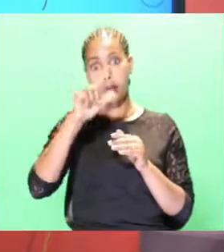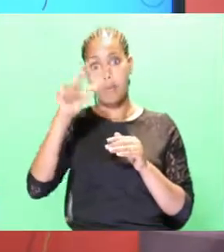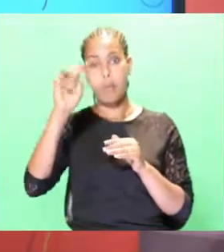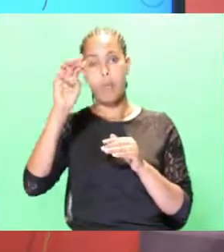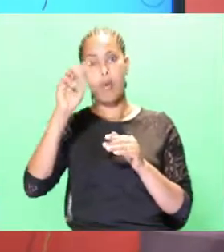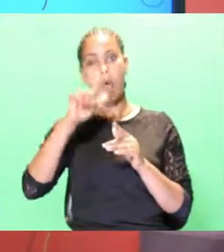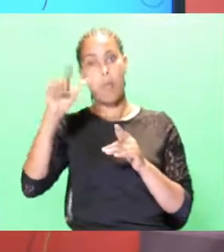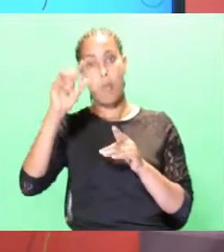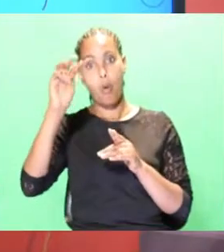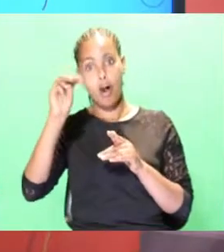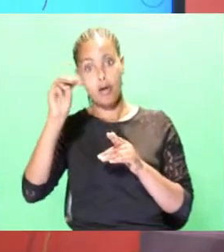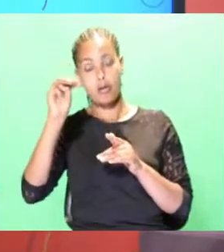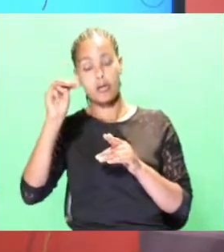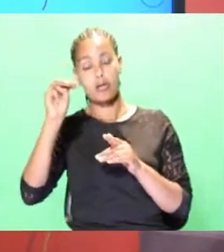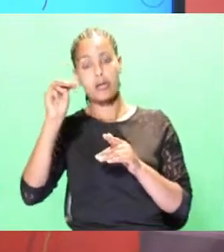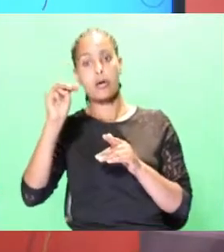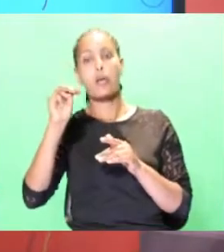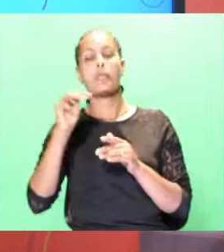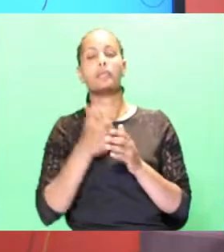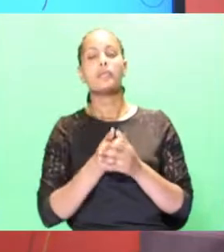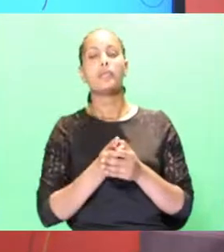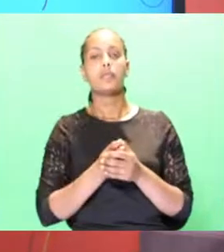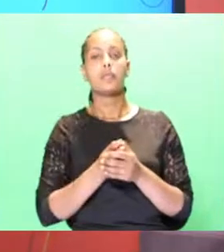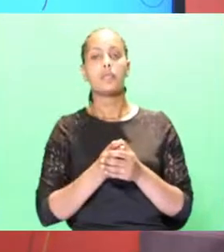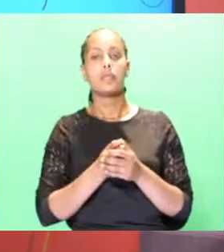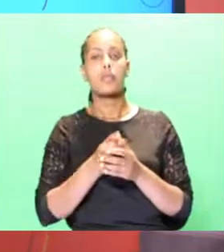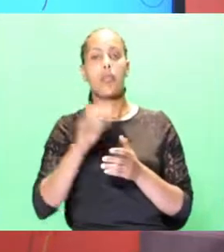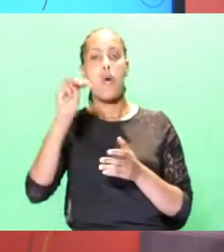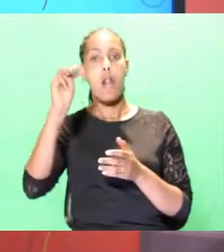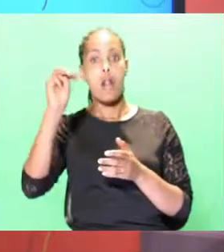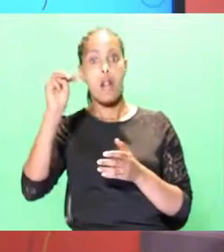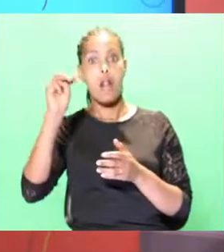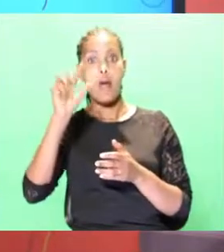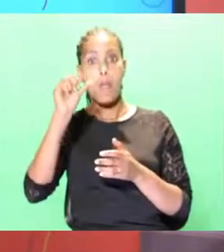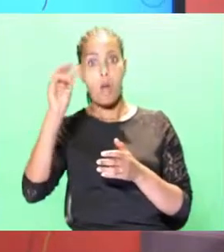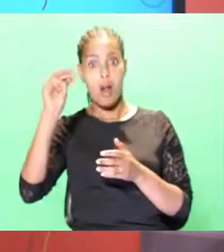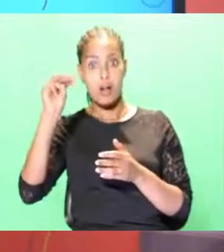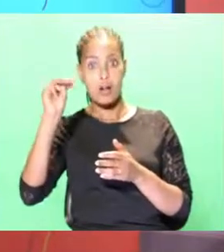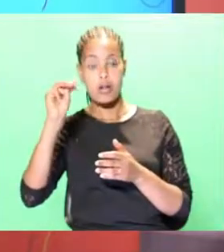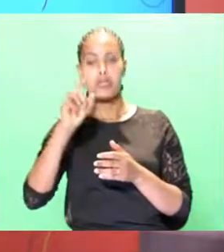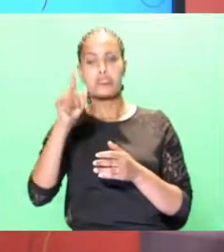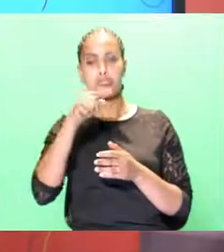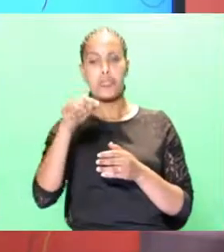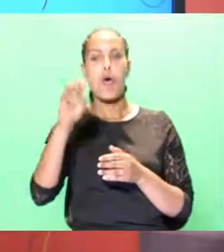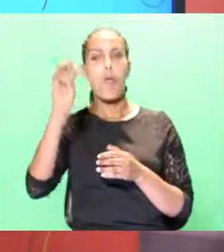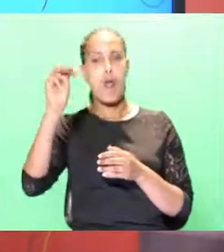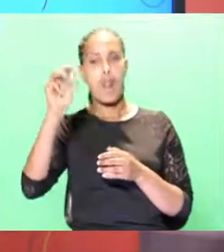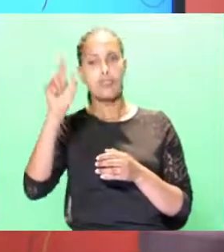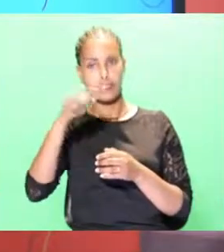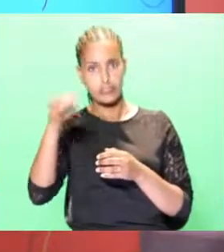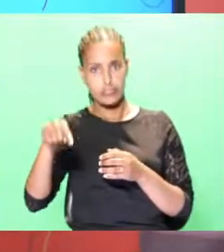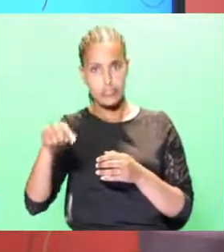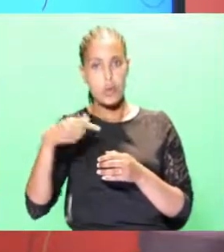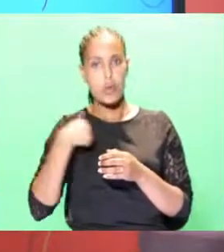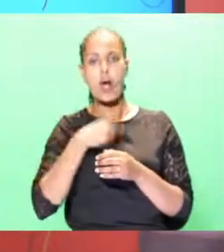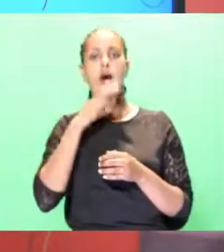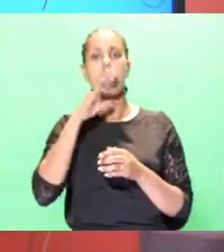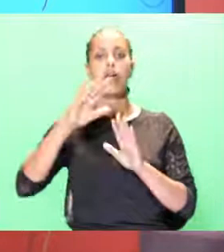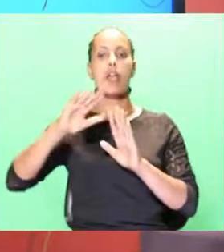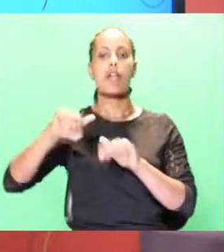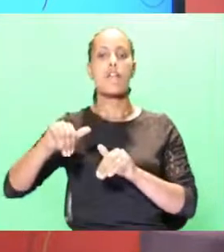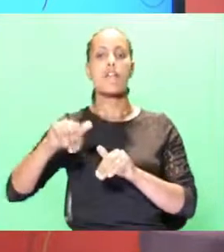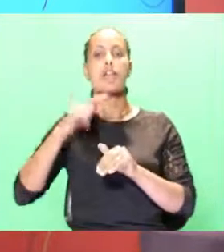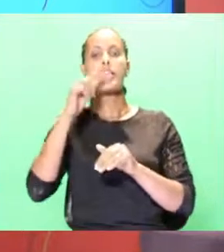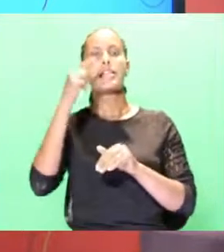This is molar. Mole per kg is molar. Now molar will be cancelled by molar. We are left